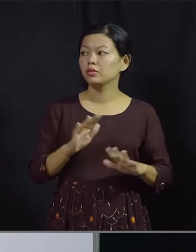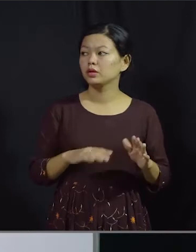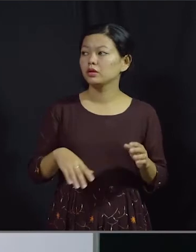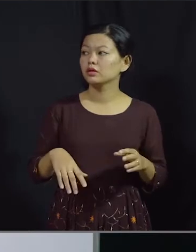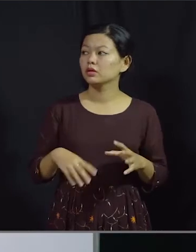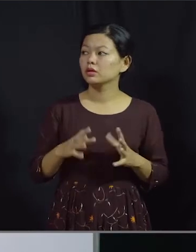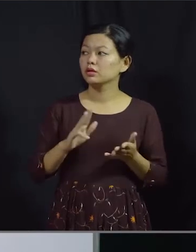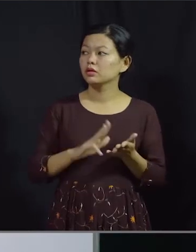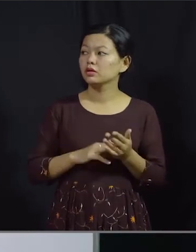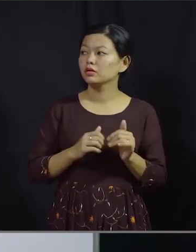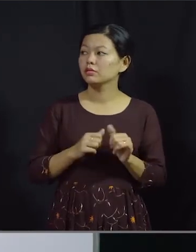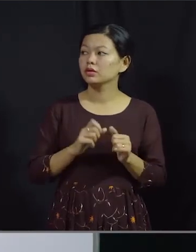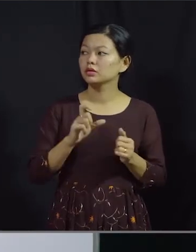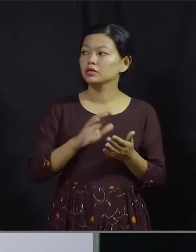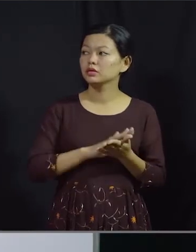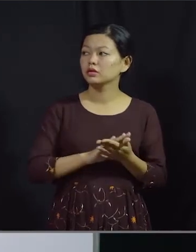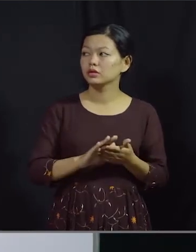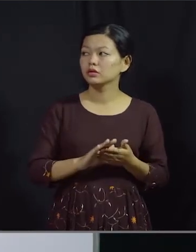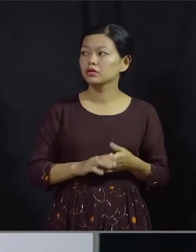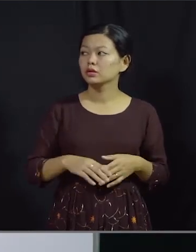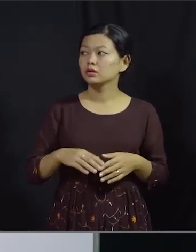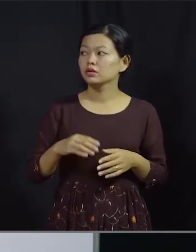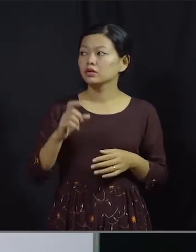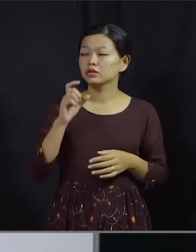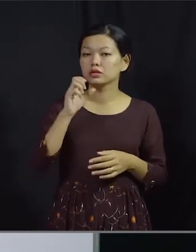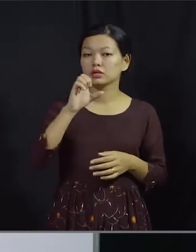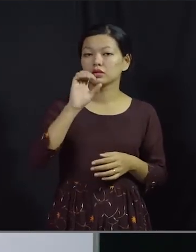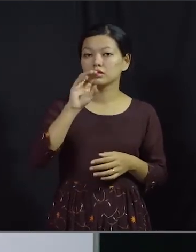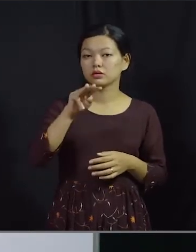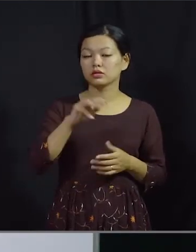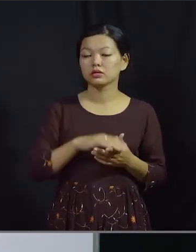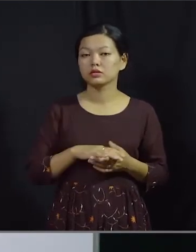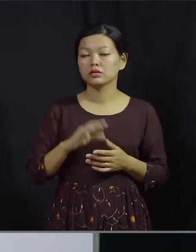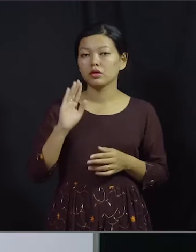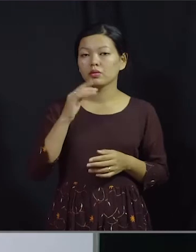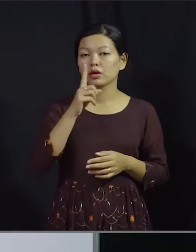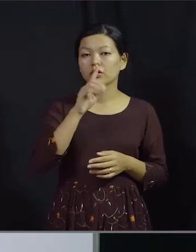by 15%, depreciated. So when you calculate 15% of